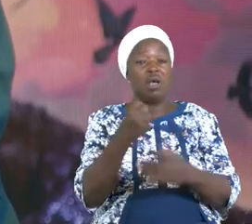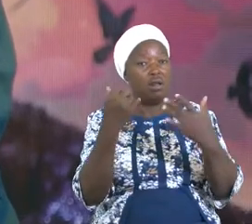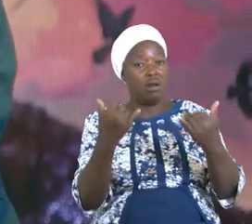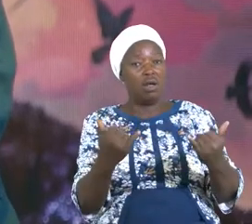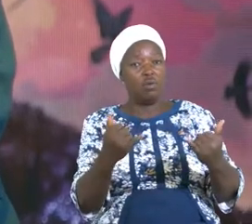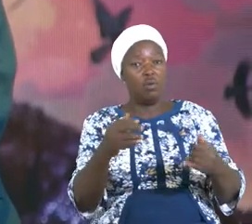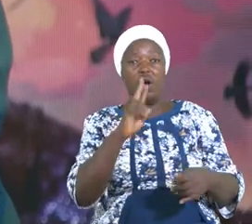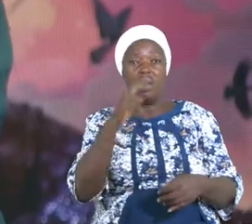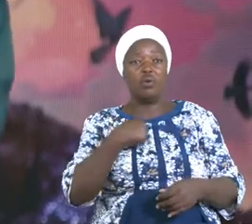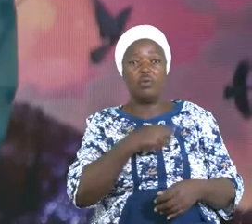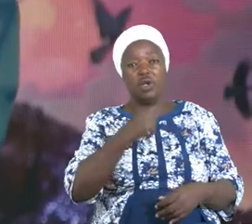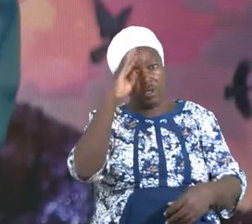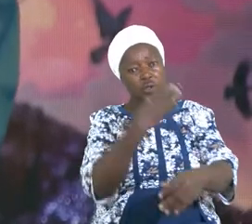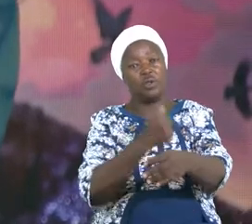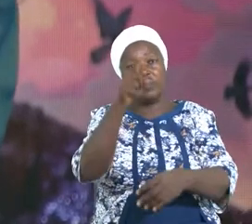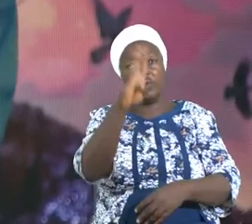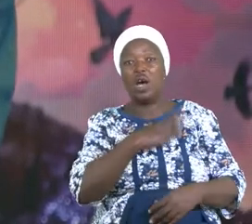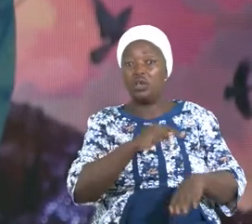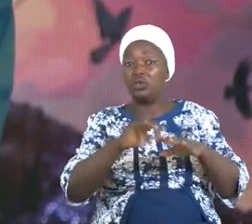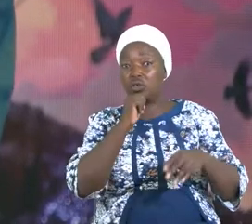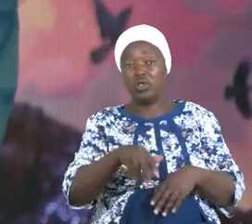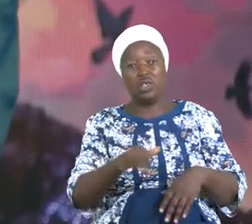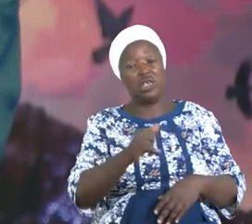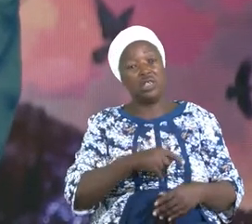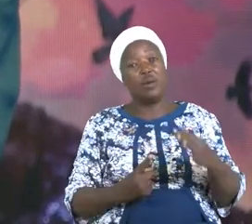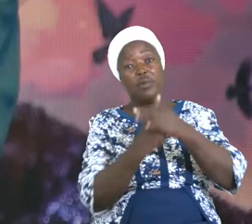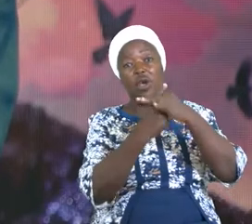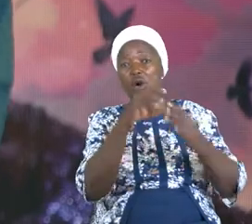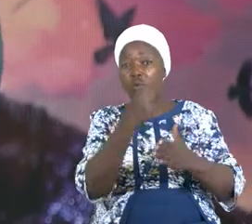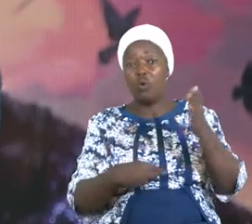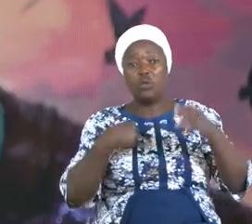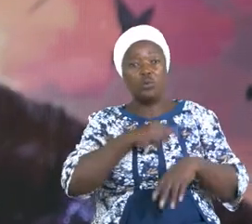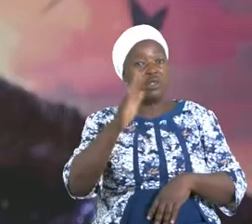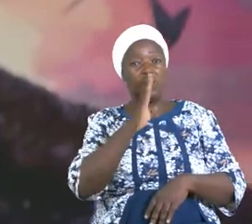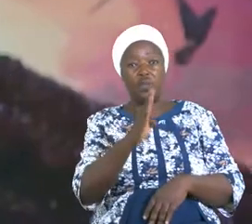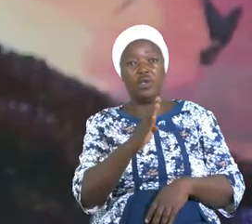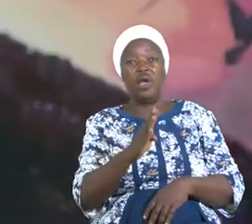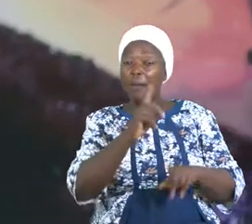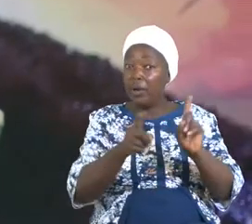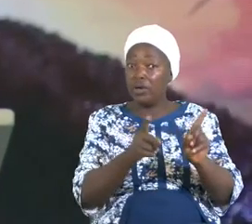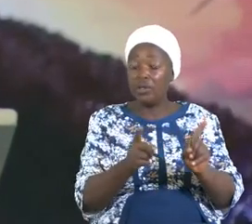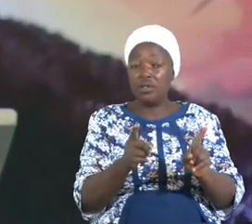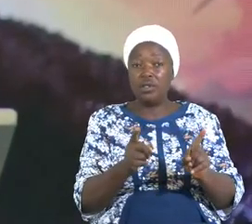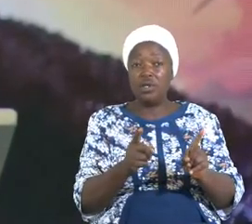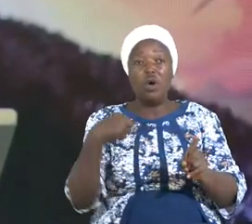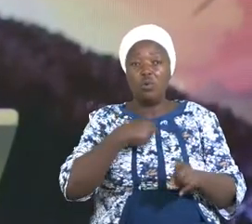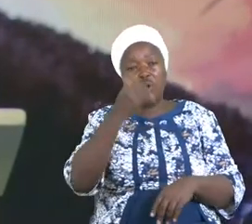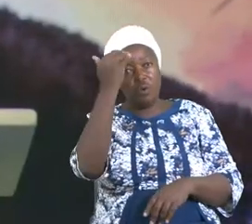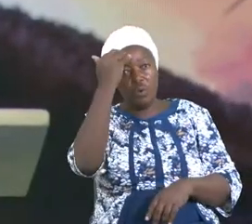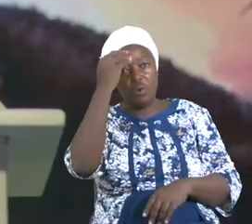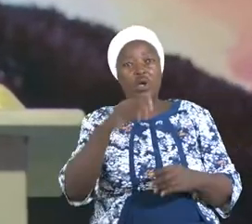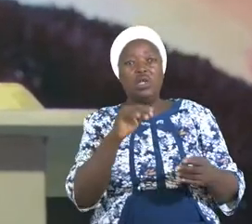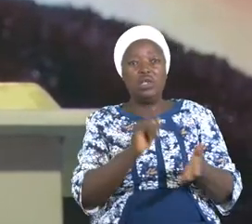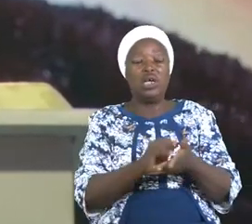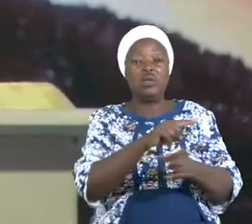of God, and it does not yet appear what we shall be, but we know that